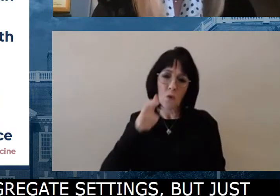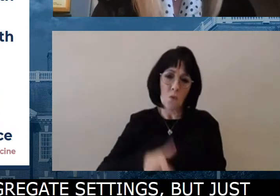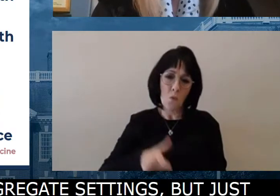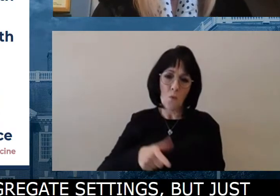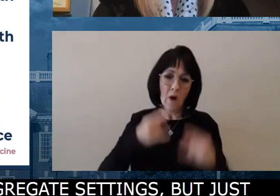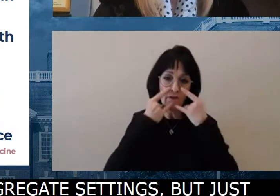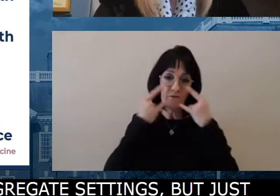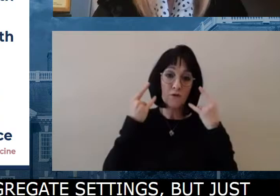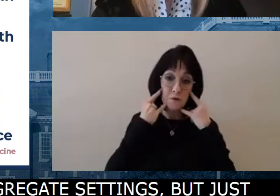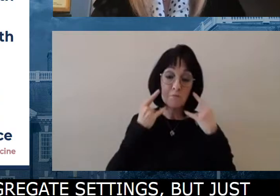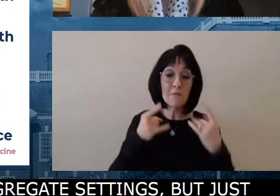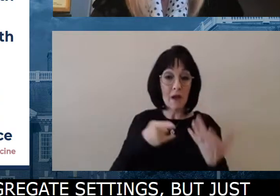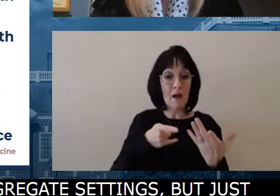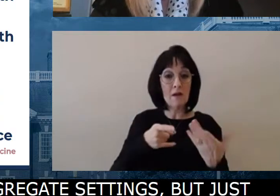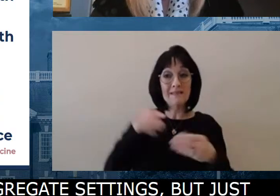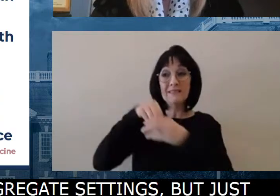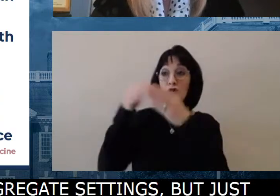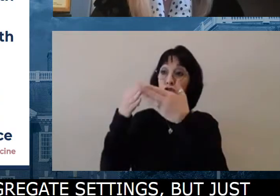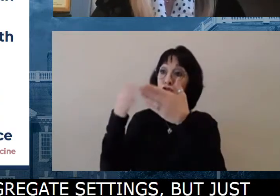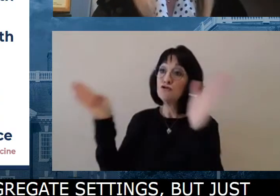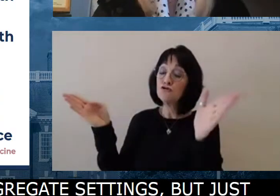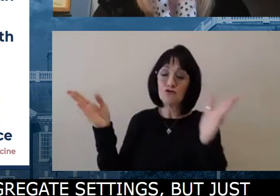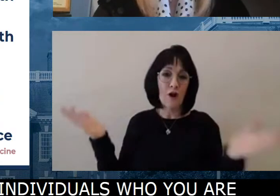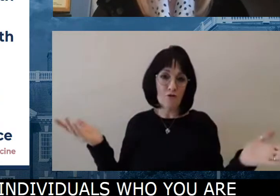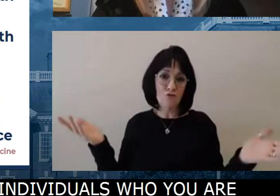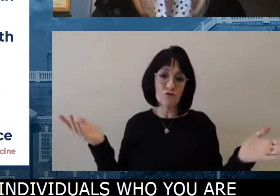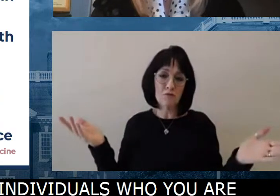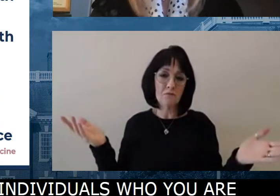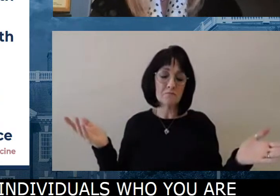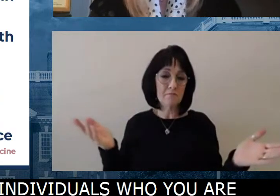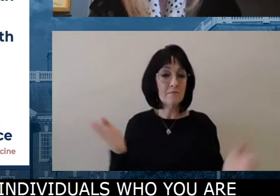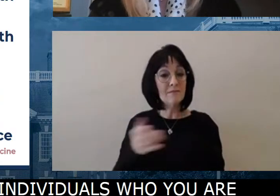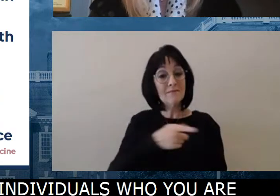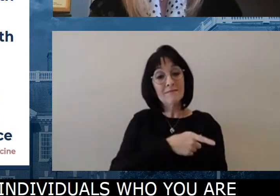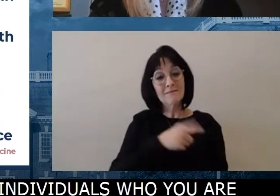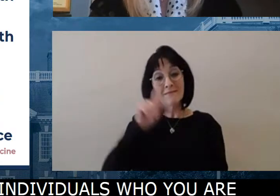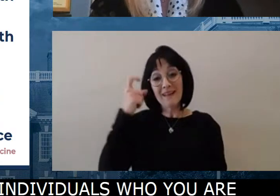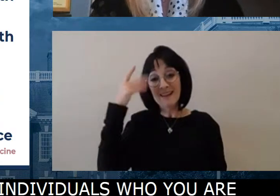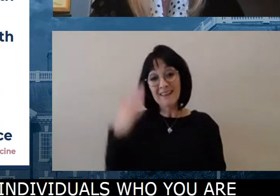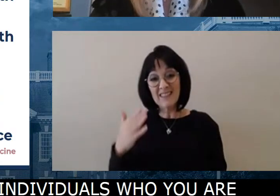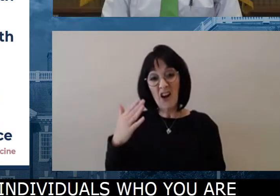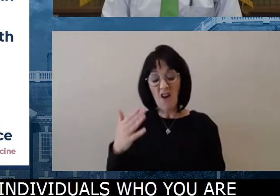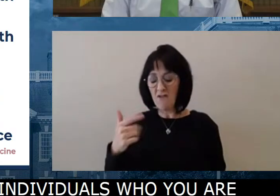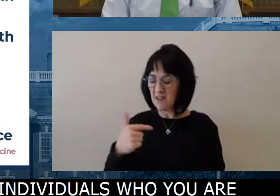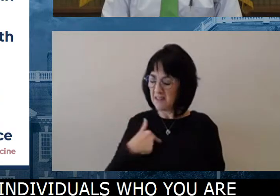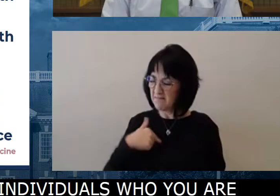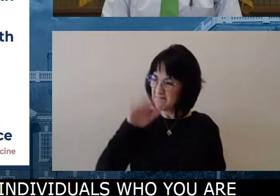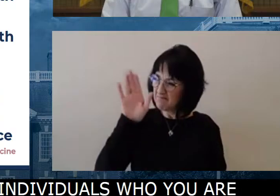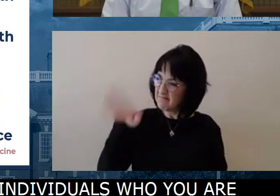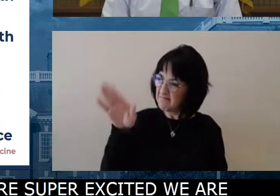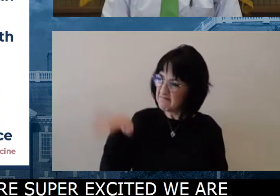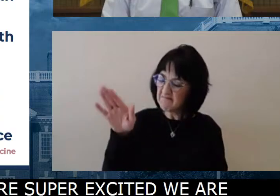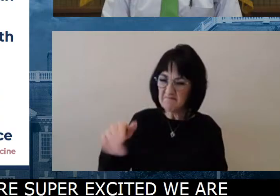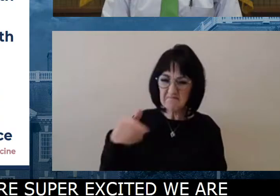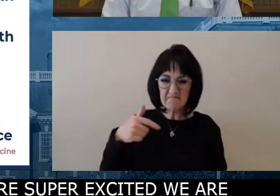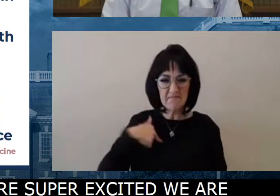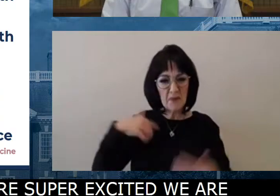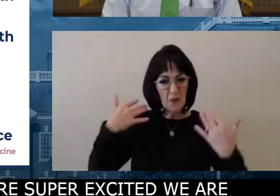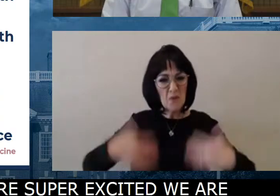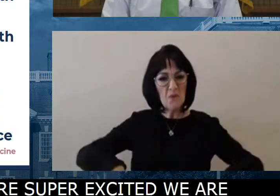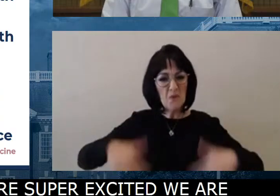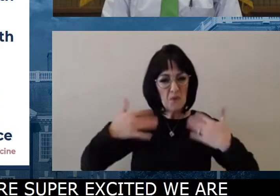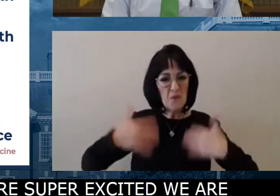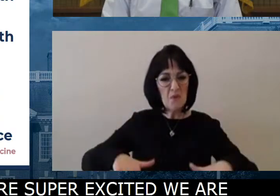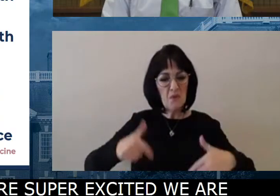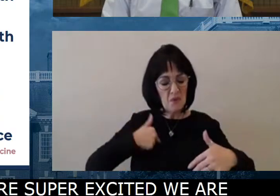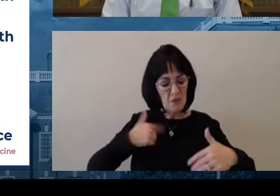this. Dr. Rattay, if I could just interrupt there to tell you how super excited I am about this, as I